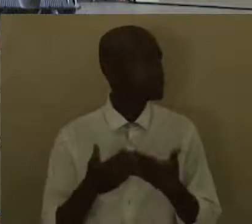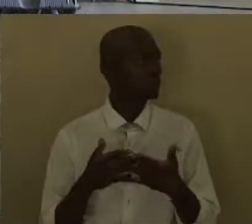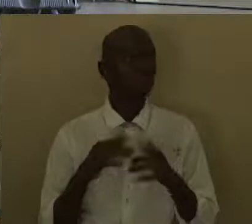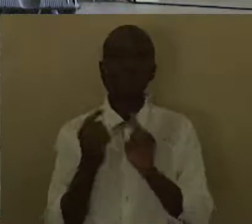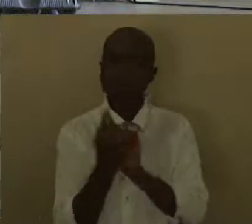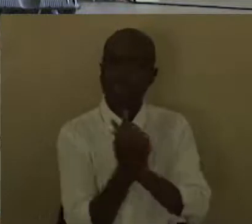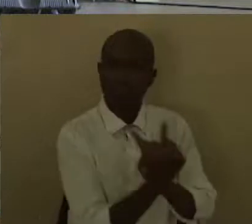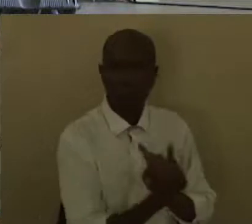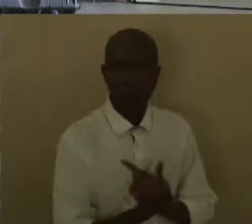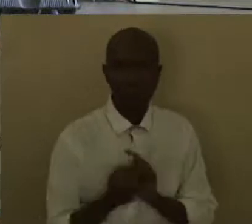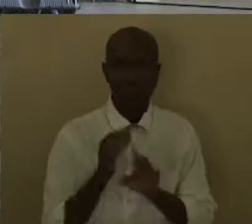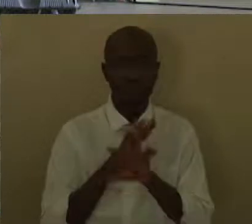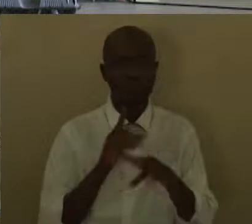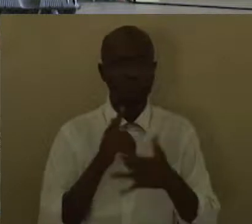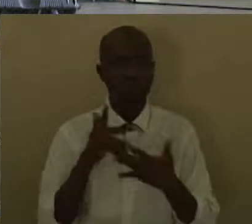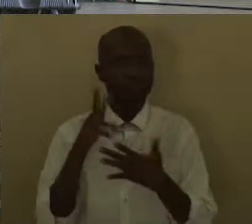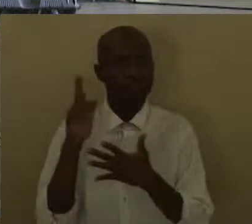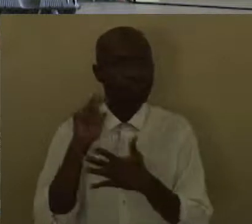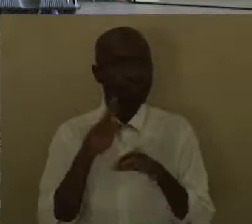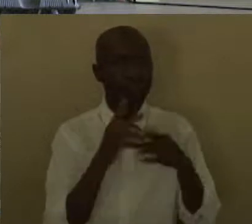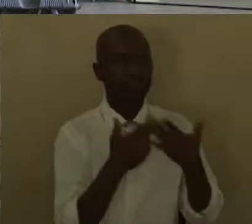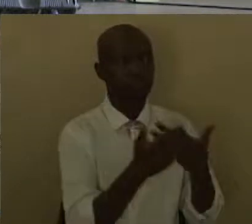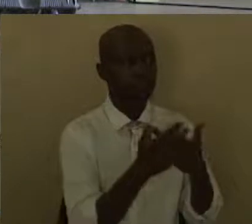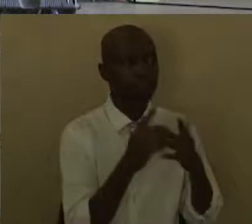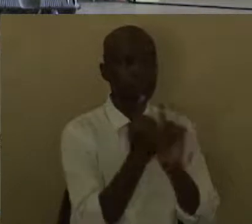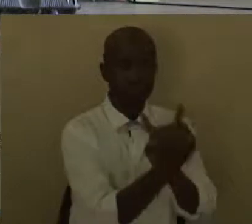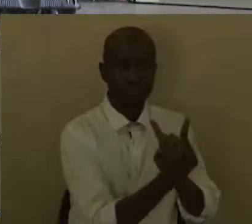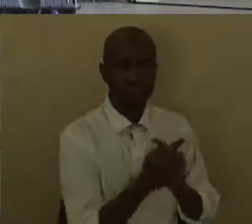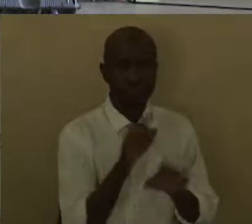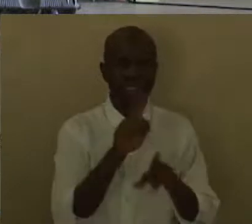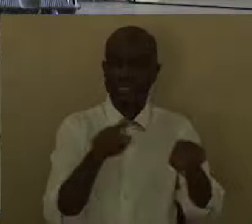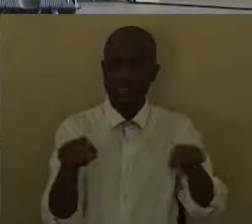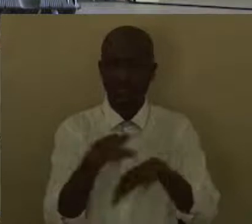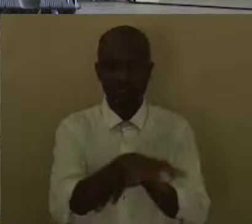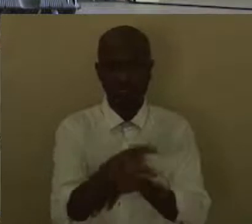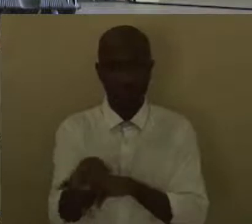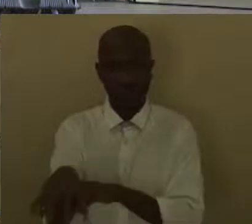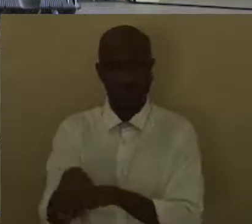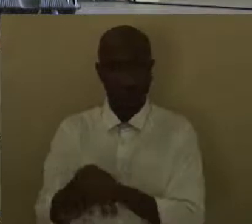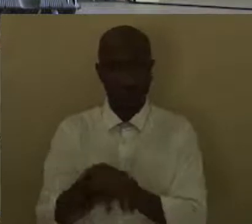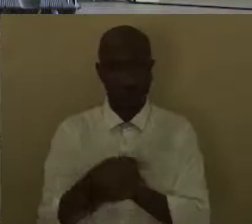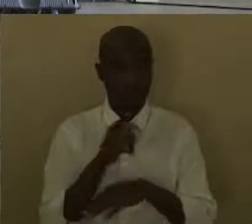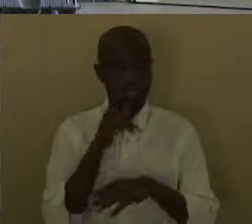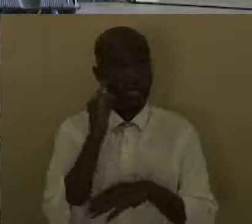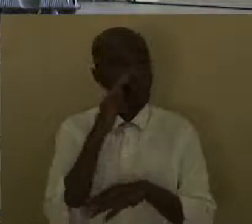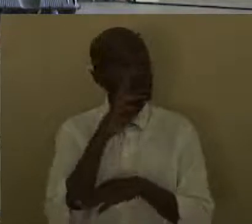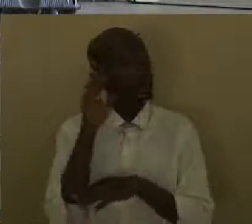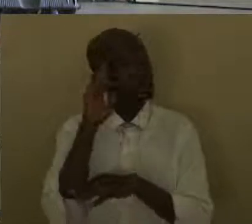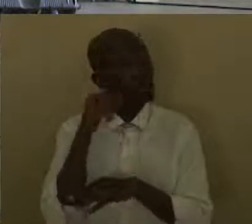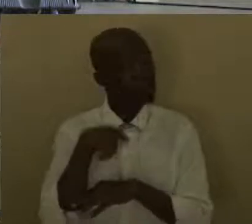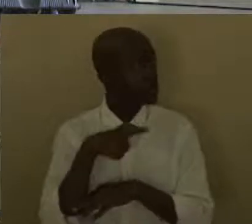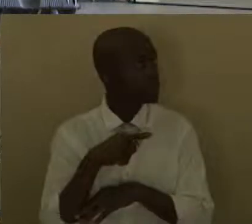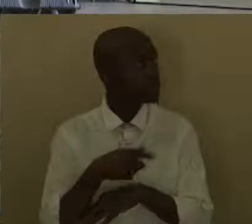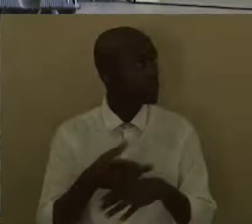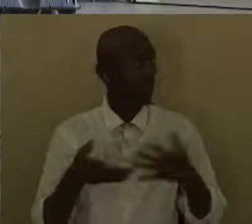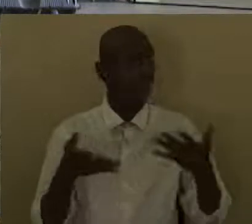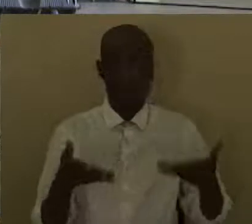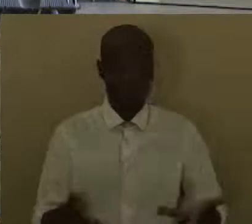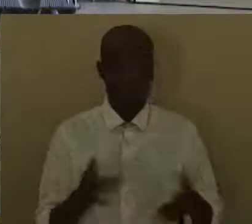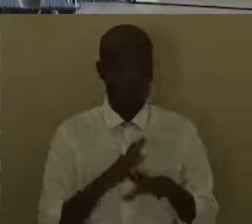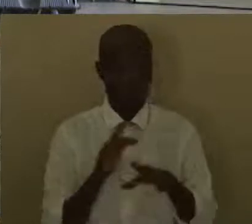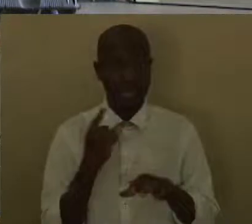hearings in the different provinces on this bill. And if you remember, they were here in Gauteng from